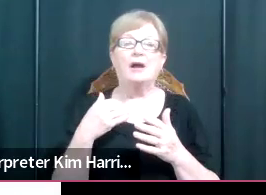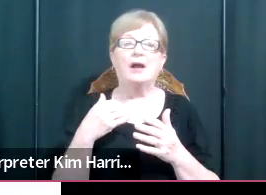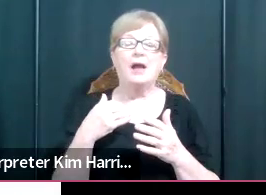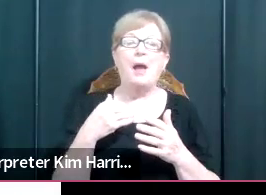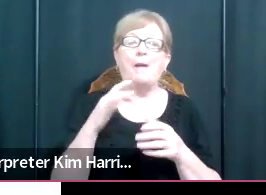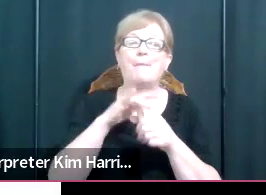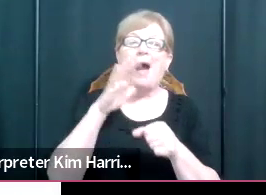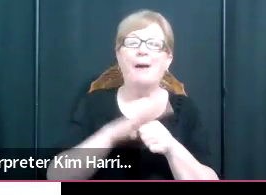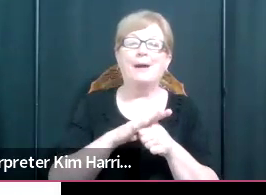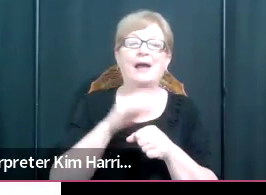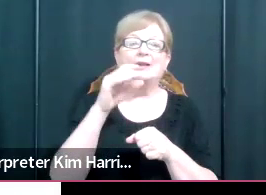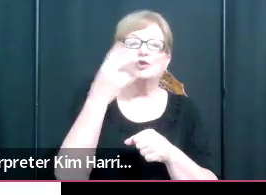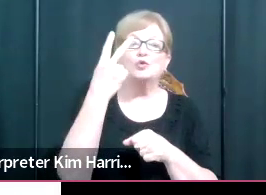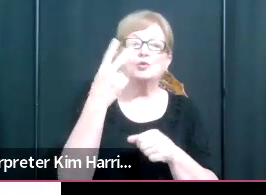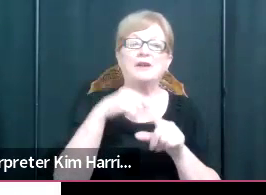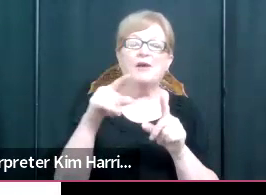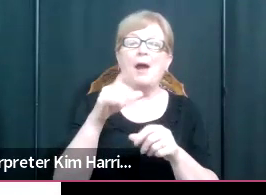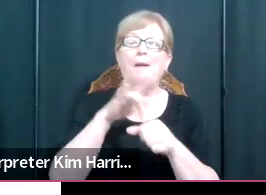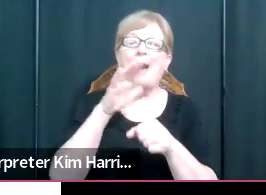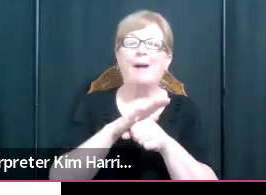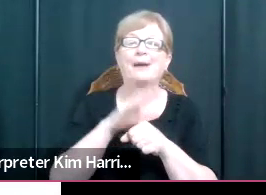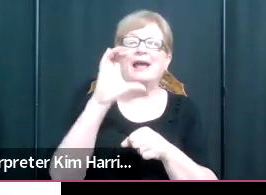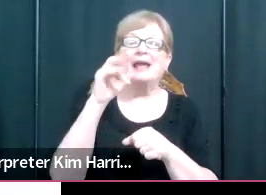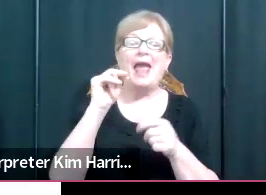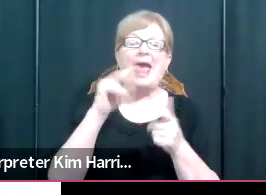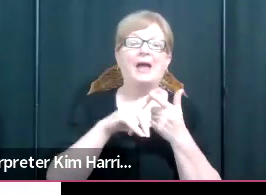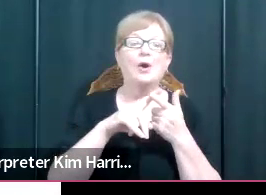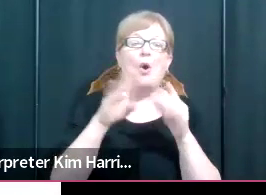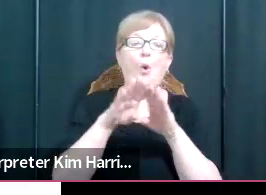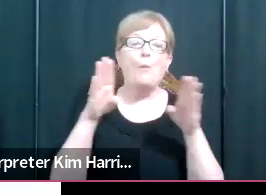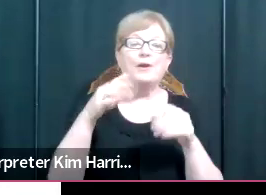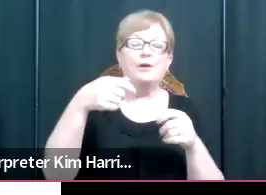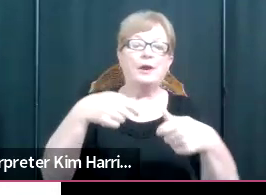can openers that look like they might have been 3D printed.